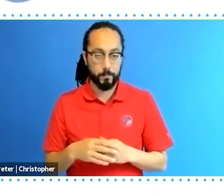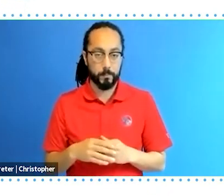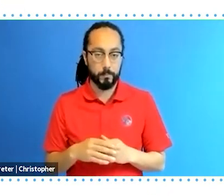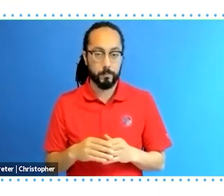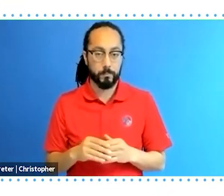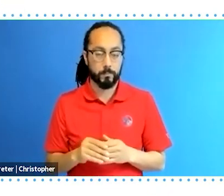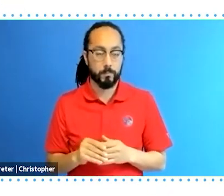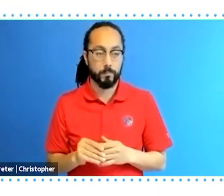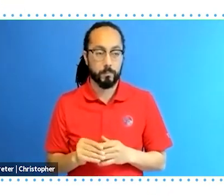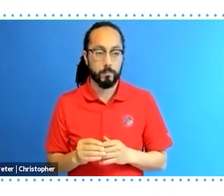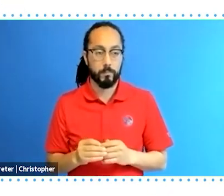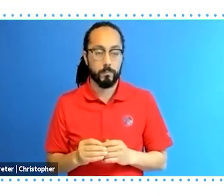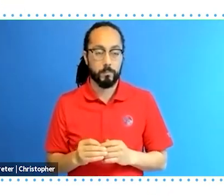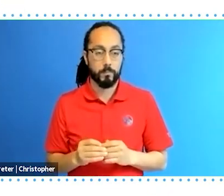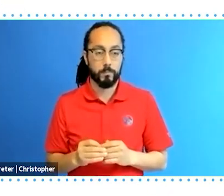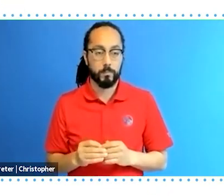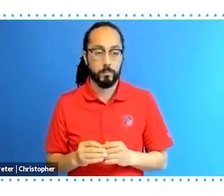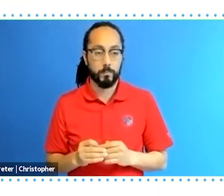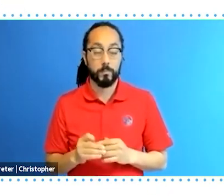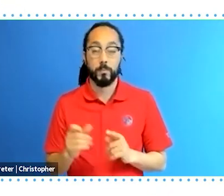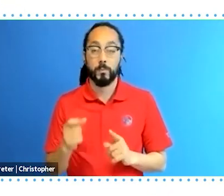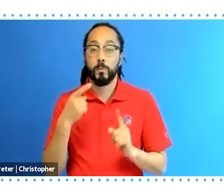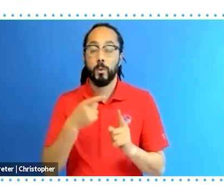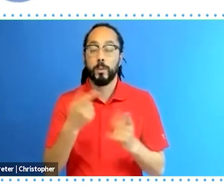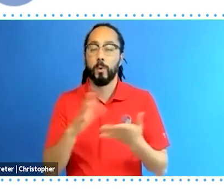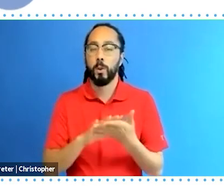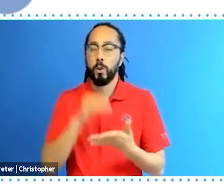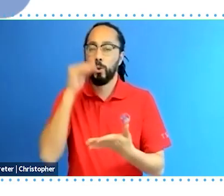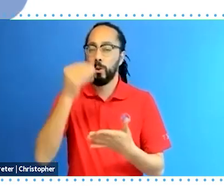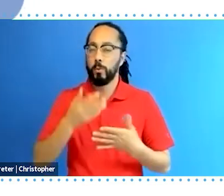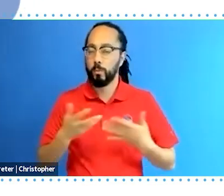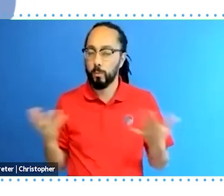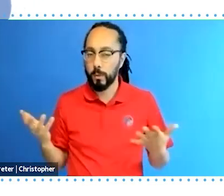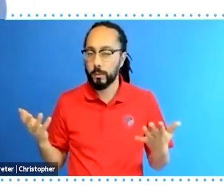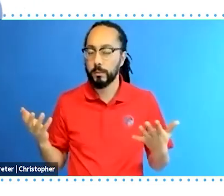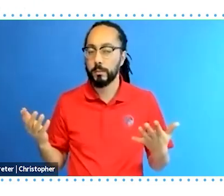pull out what the main learnings were that built the